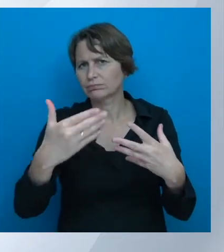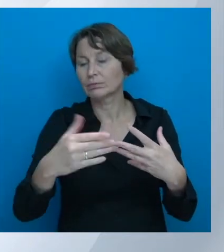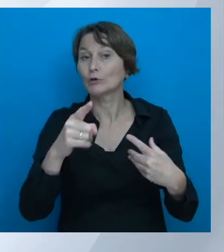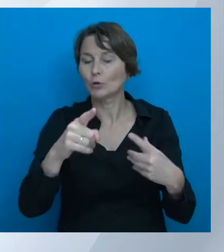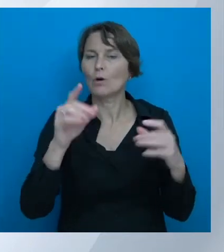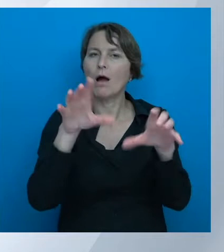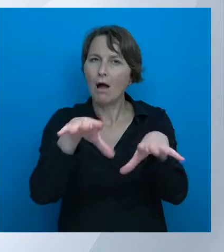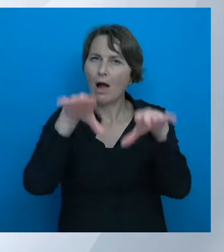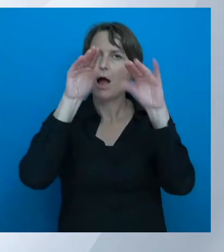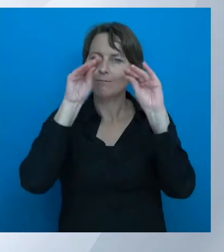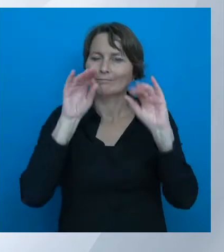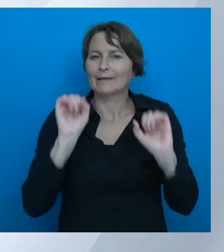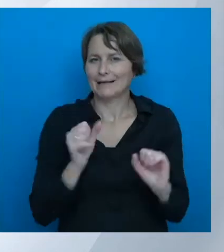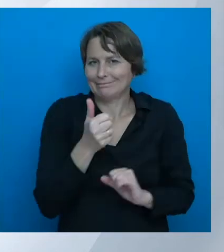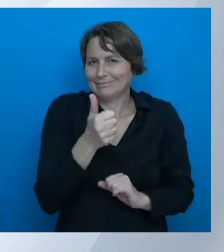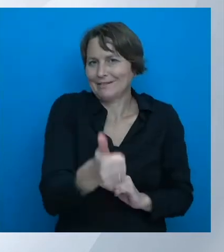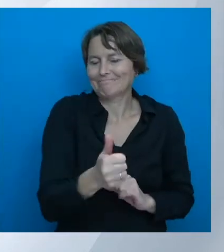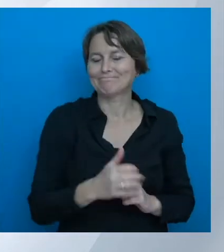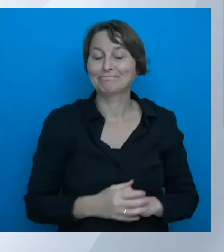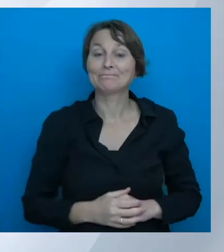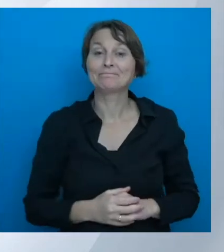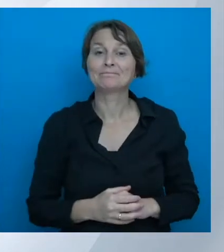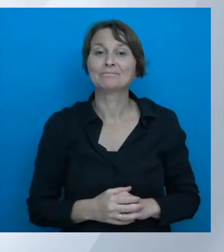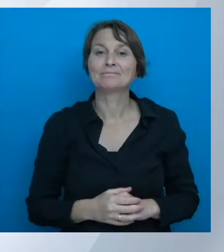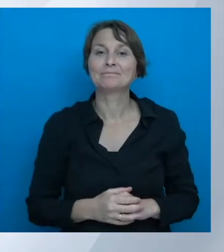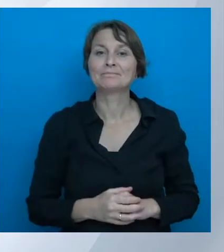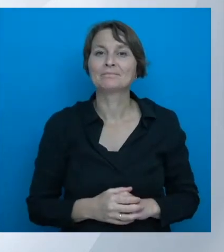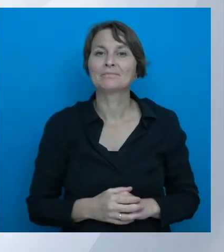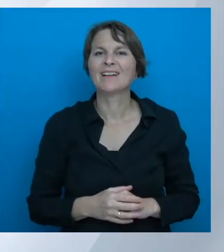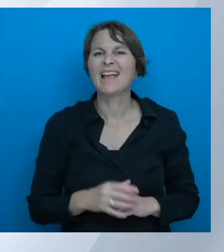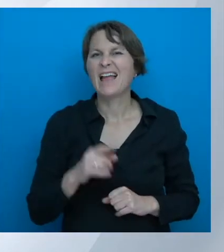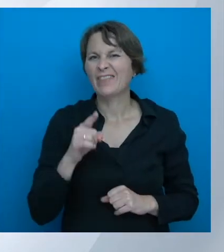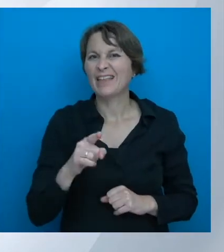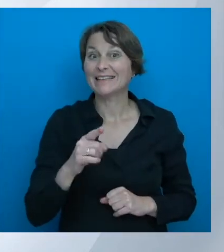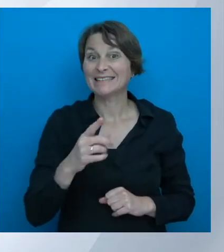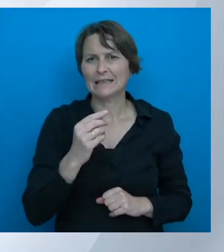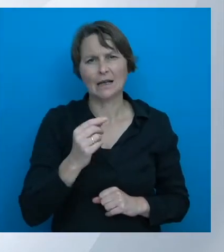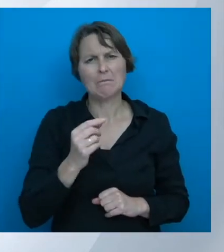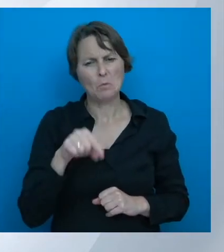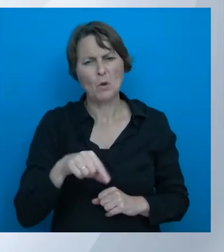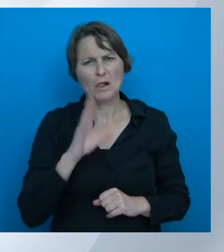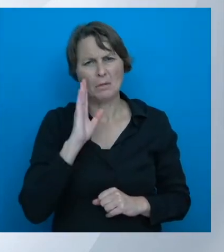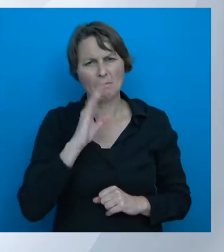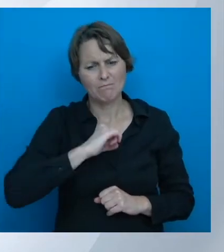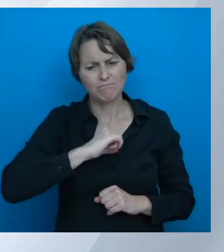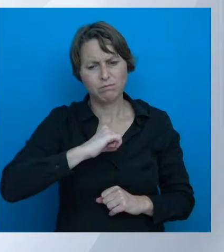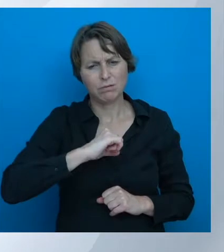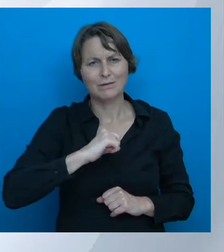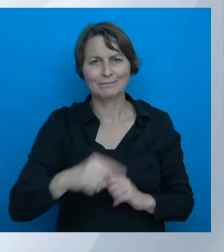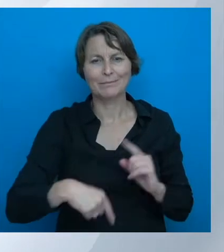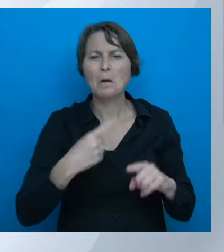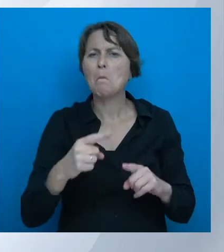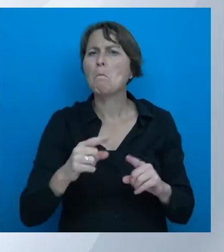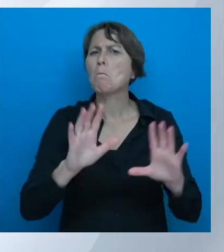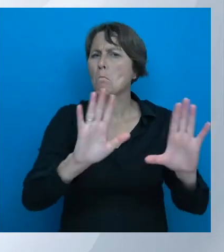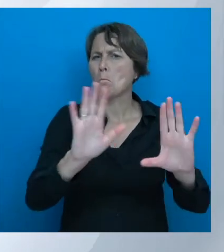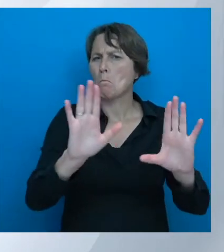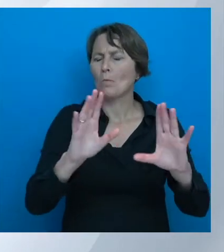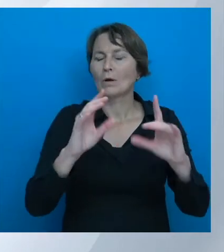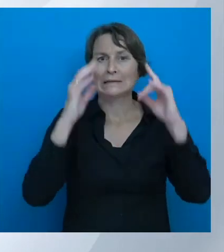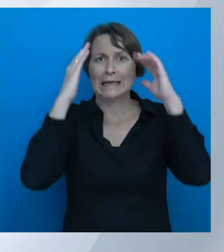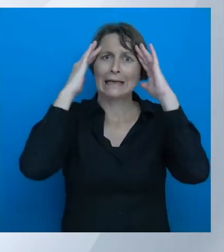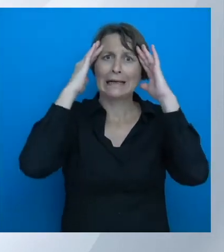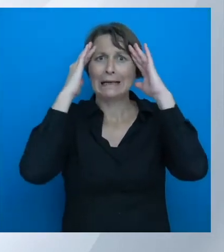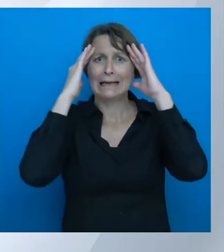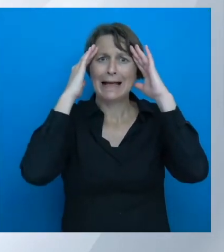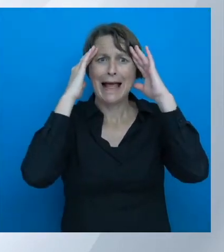we start, this is going to go at a little bit of a pace, I'm afraid. But don't worry, I've got a blog post that you can follow through yourself later if